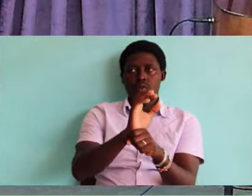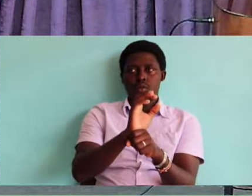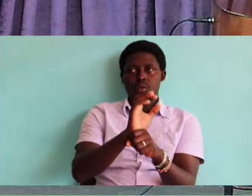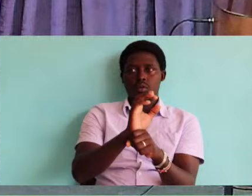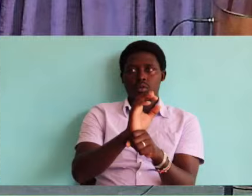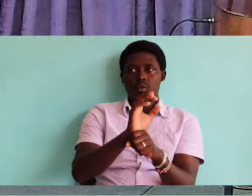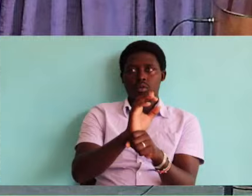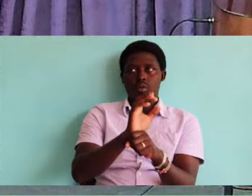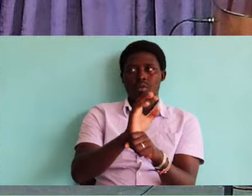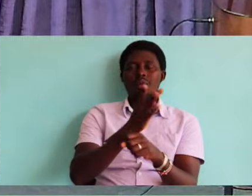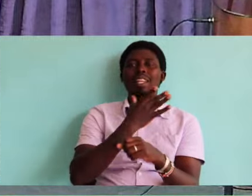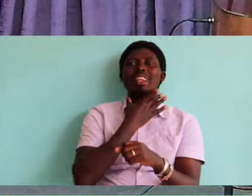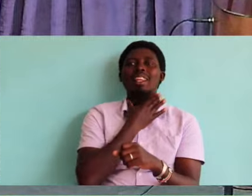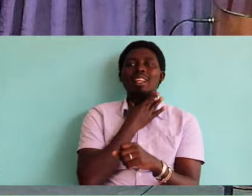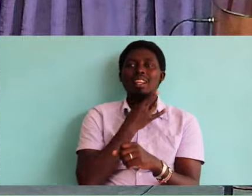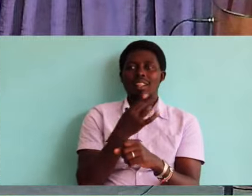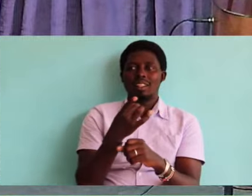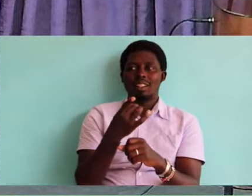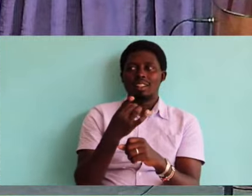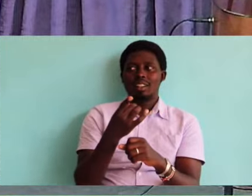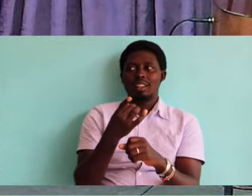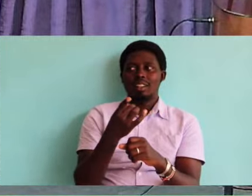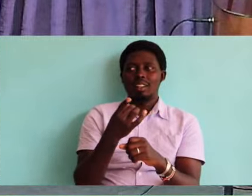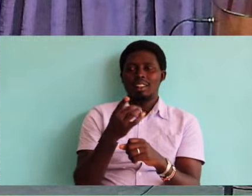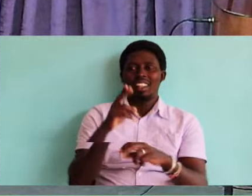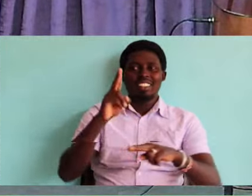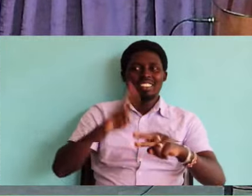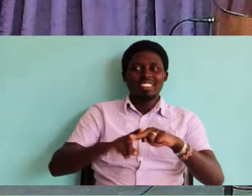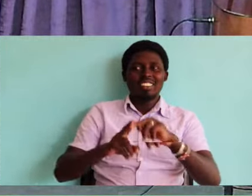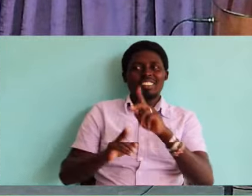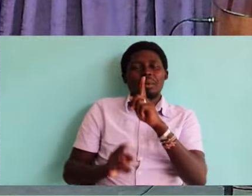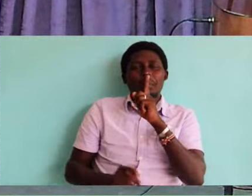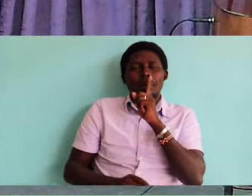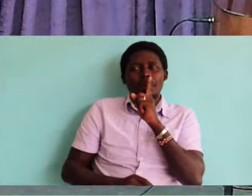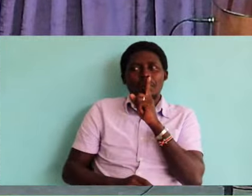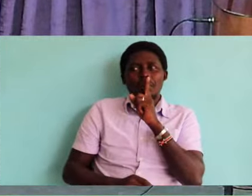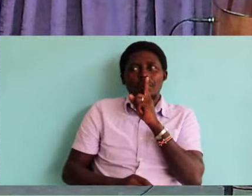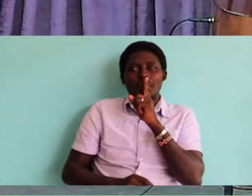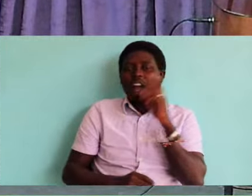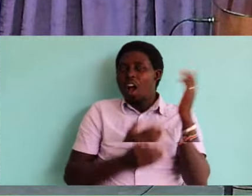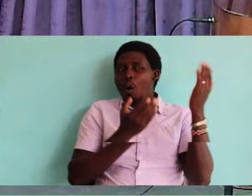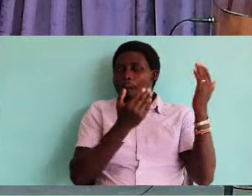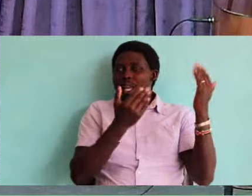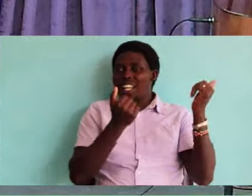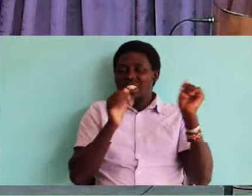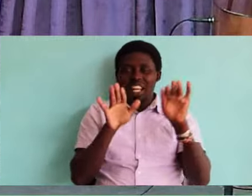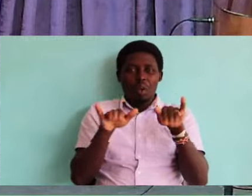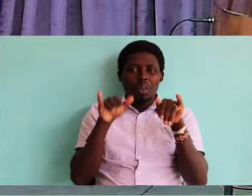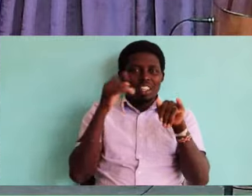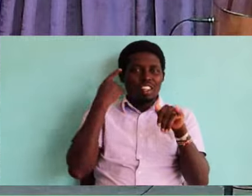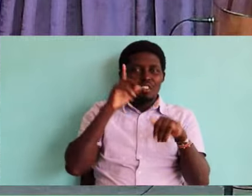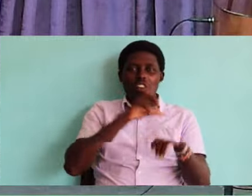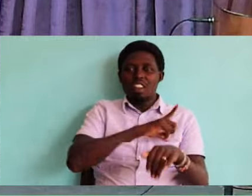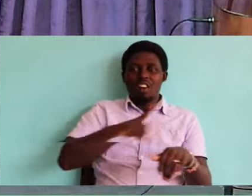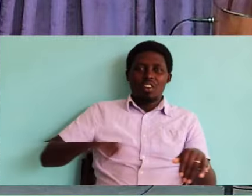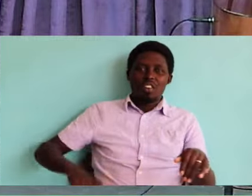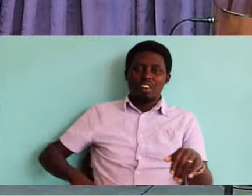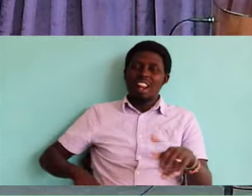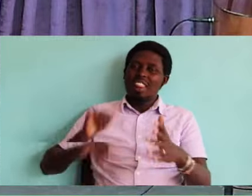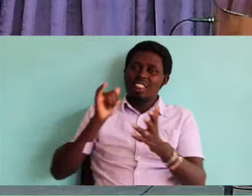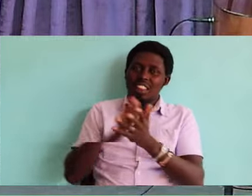I like the way we are seated quietly, expecting from the Lord. And that is